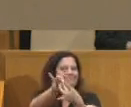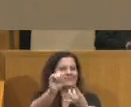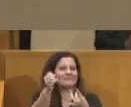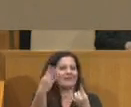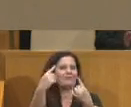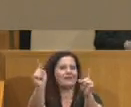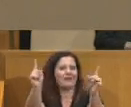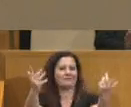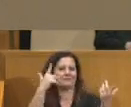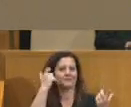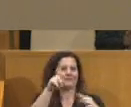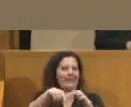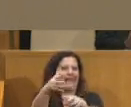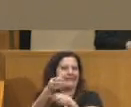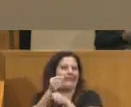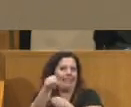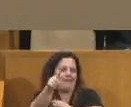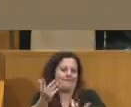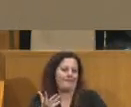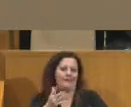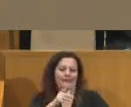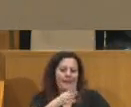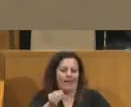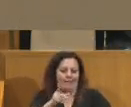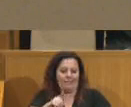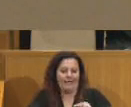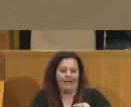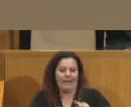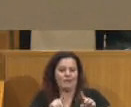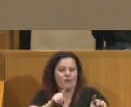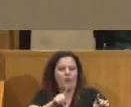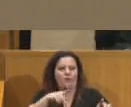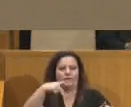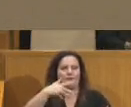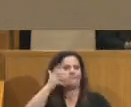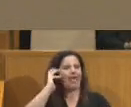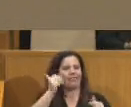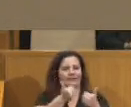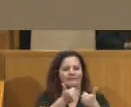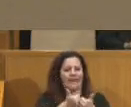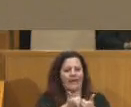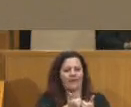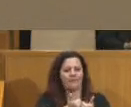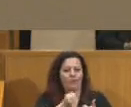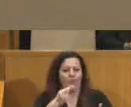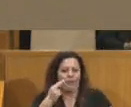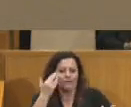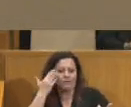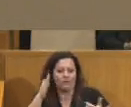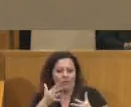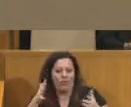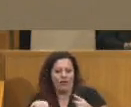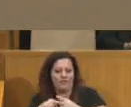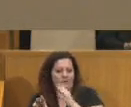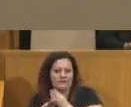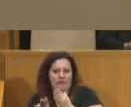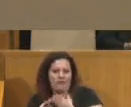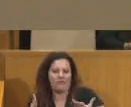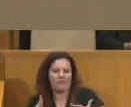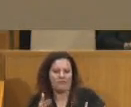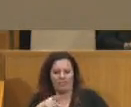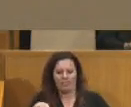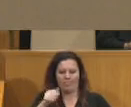not being competitive with other parts of the city. I hear you. Some believe that